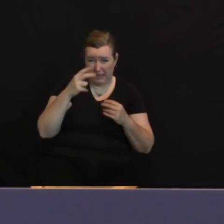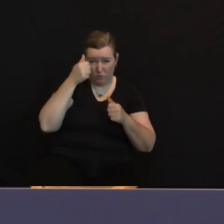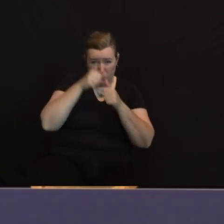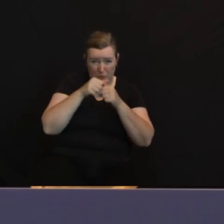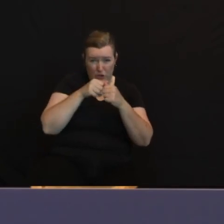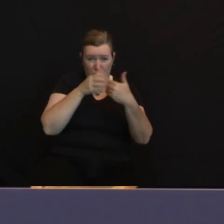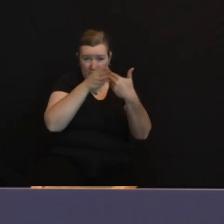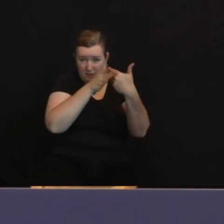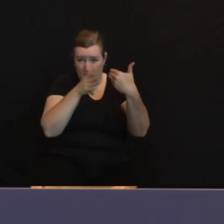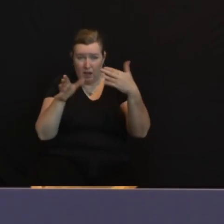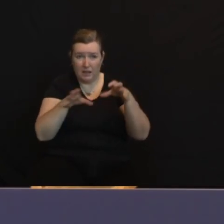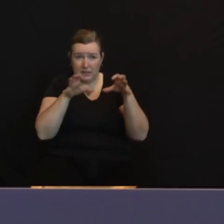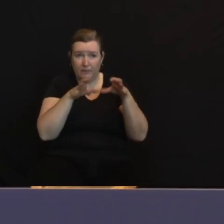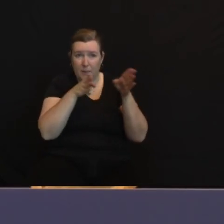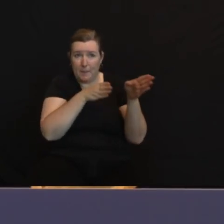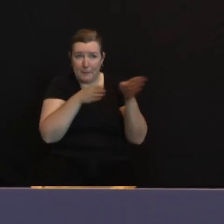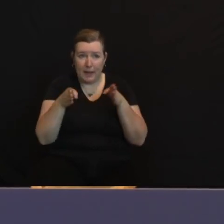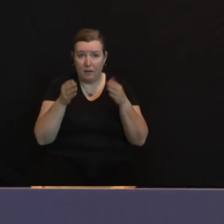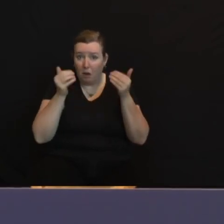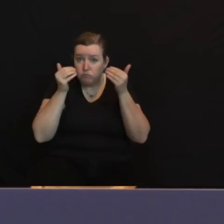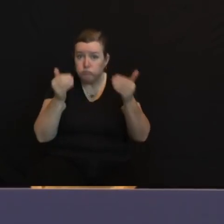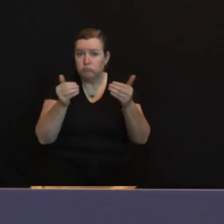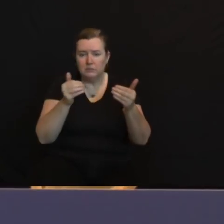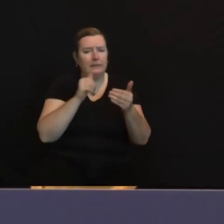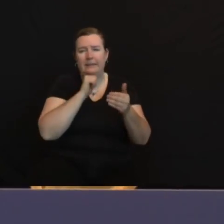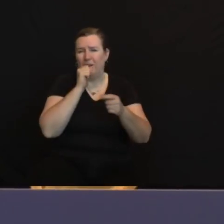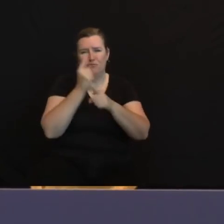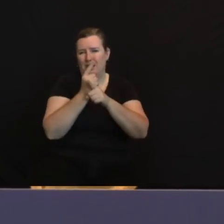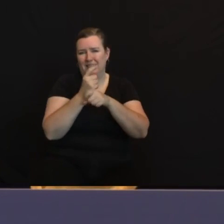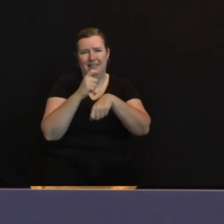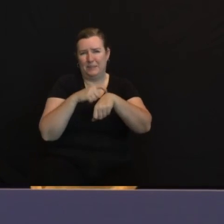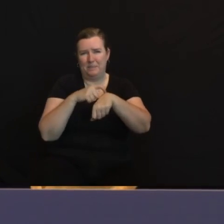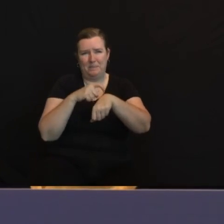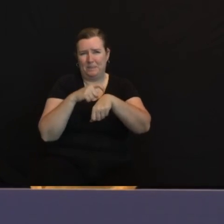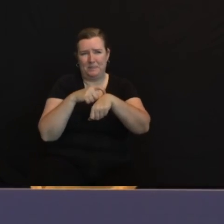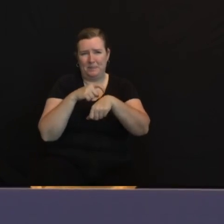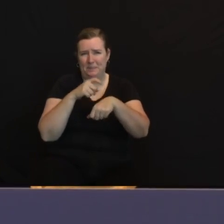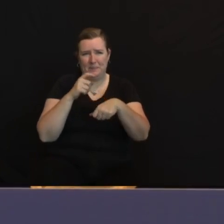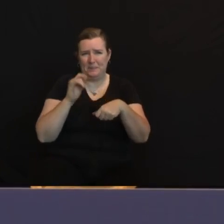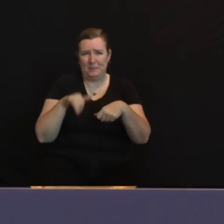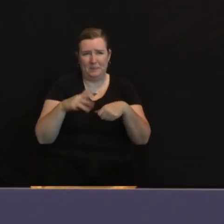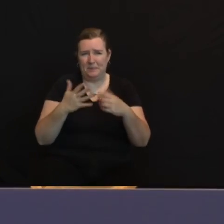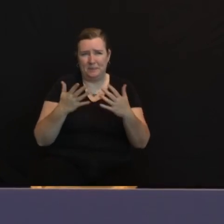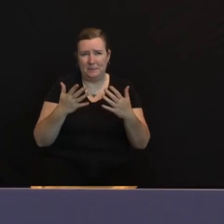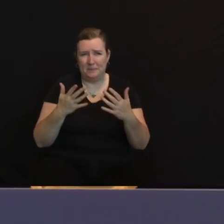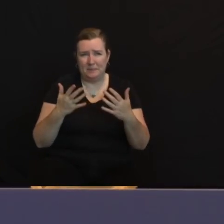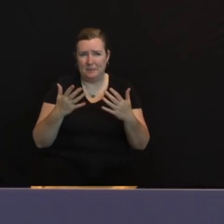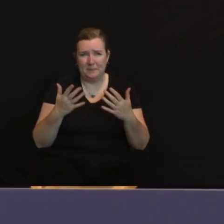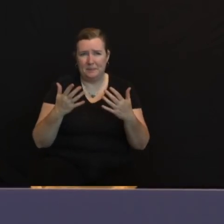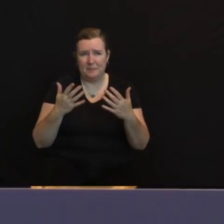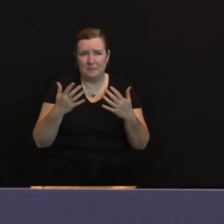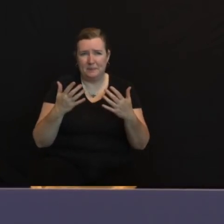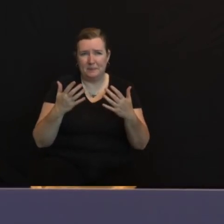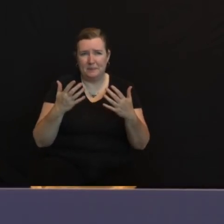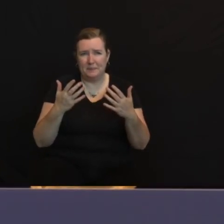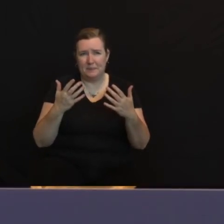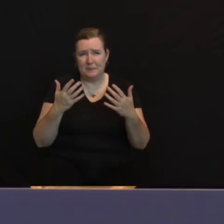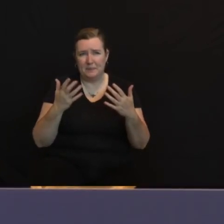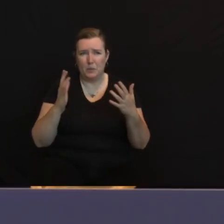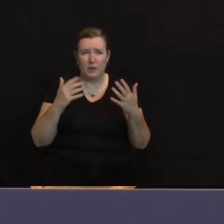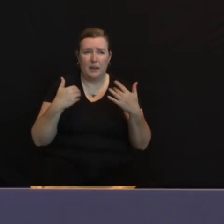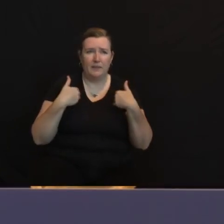wasn't the right time. And limiting capacity is on the list. I mean, we've said that before. We already have, on the indoor side,